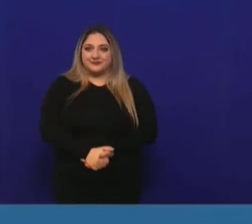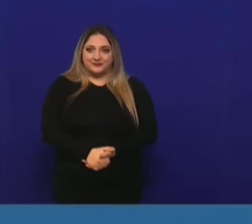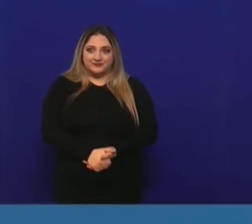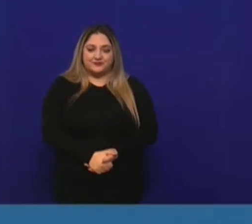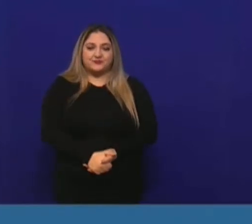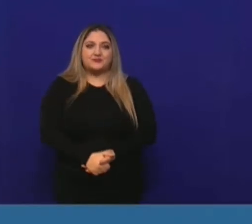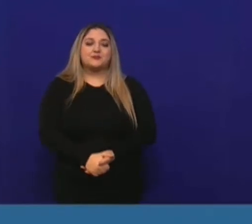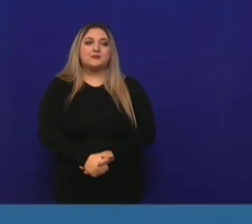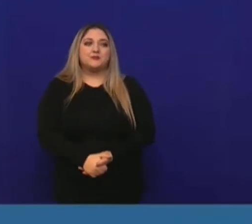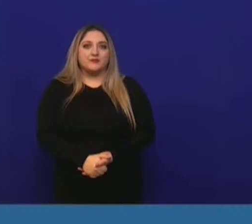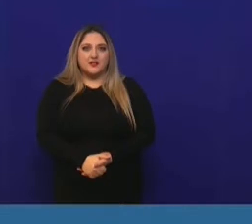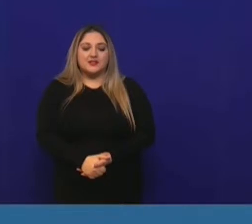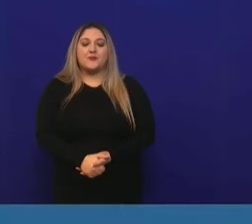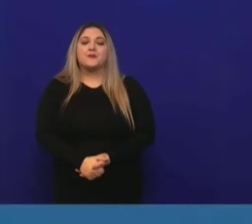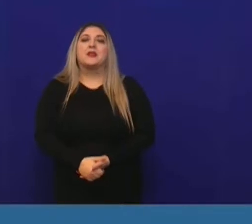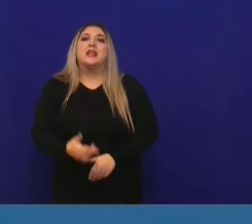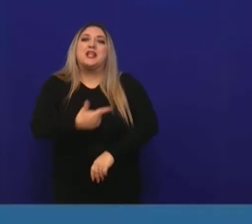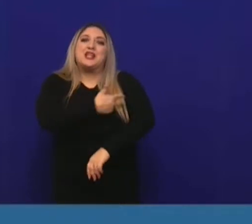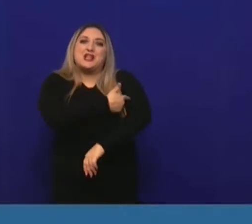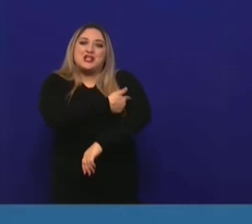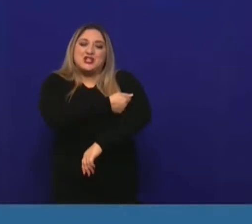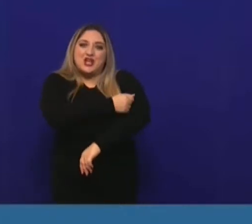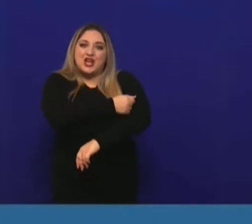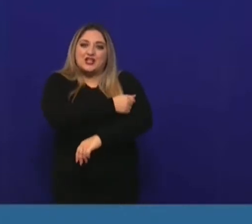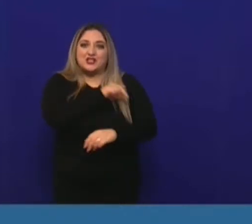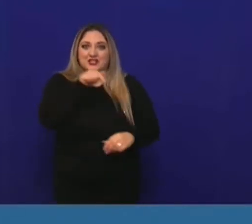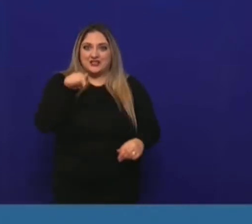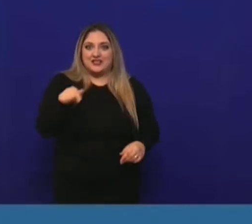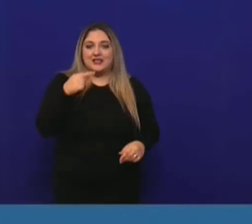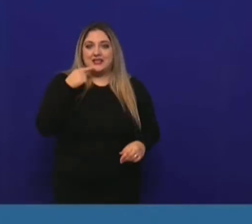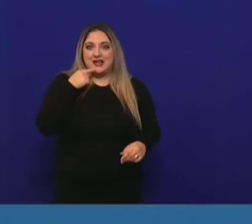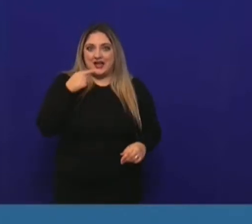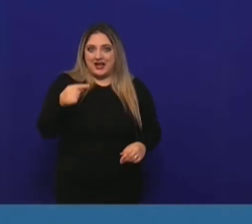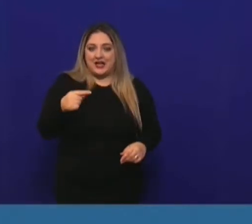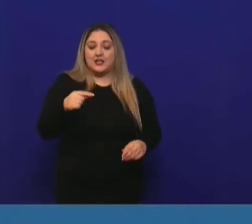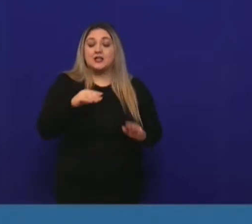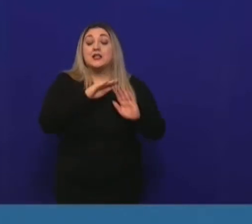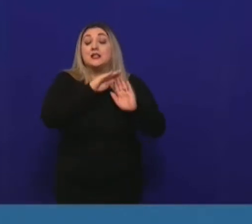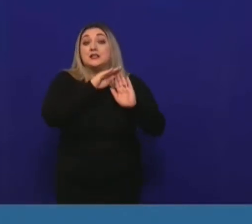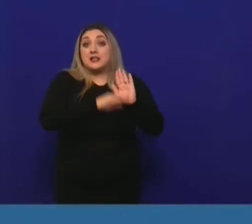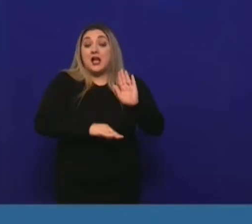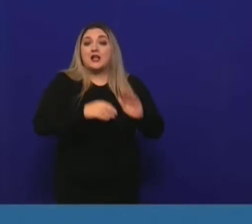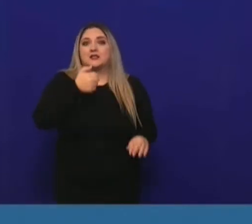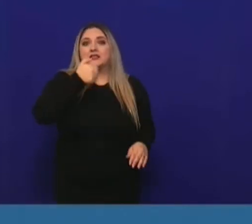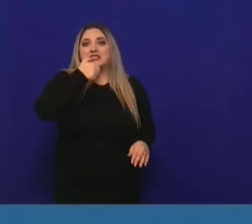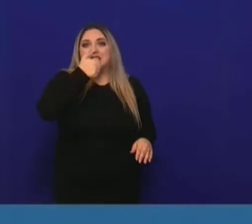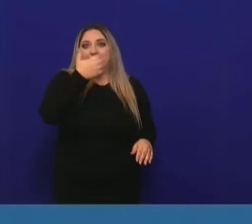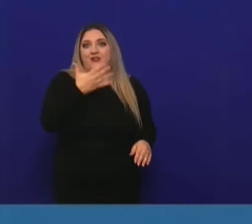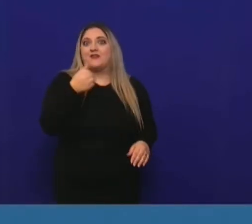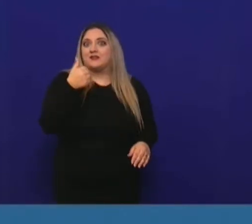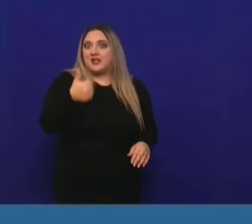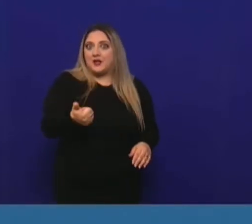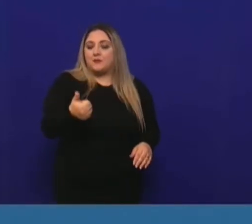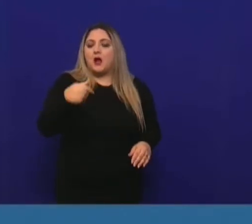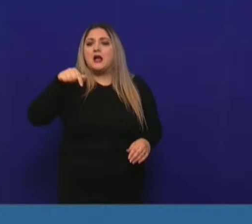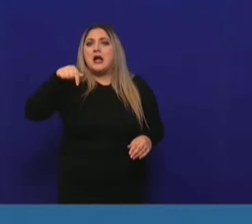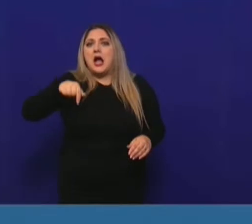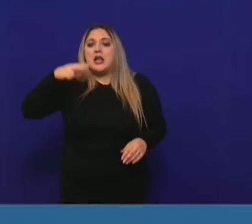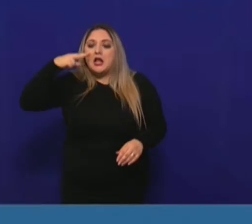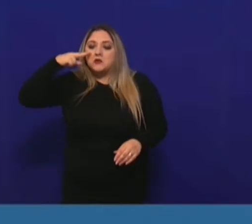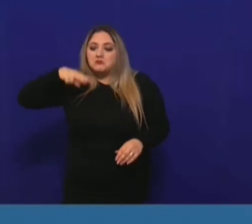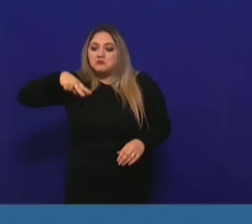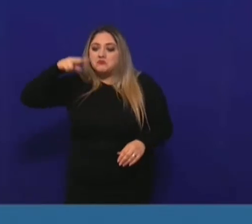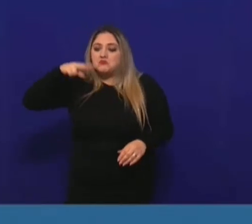infatti kif qegħdin nitkellmu bħalissa għaddej ukoll l-evalwazzjoni ta' din it-tilqima, ġifieri hemmhekk